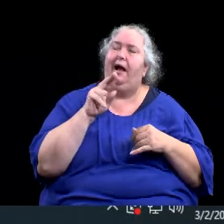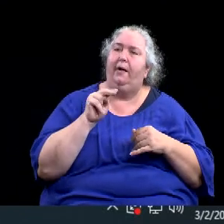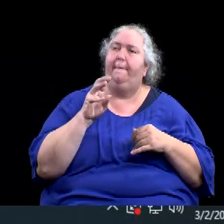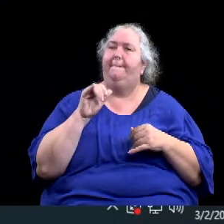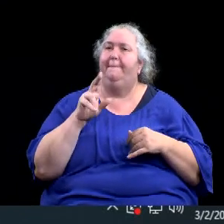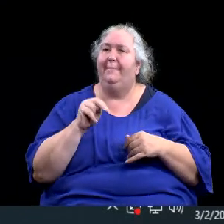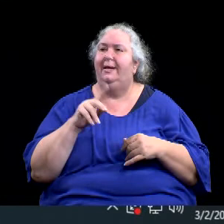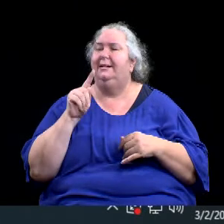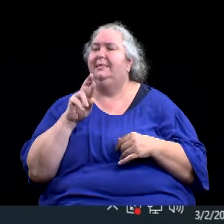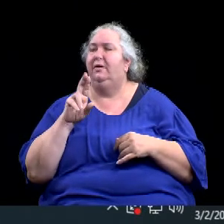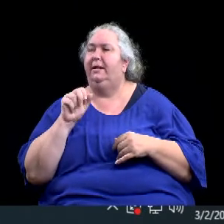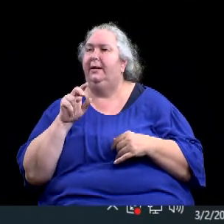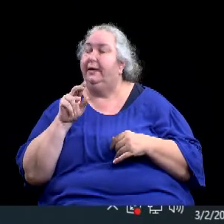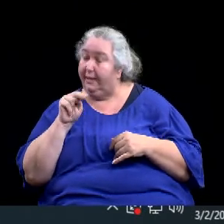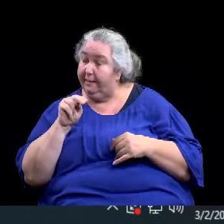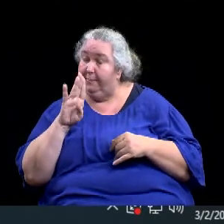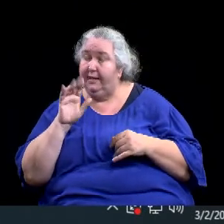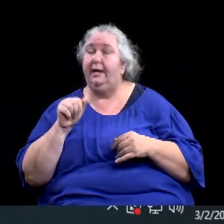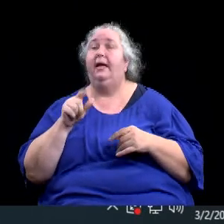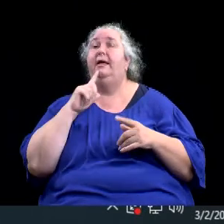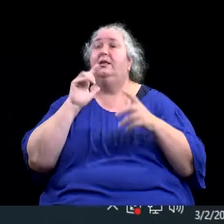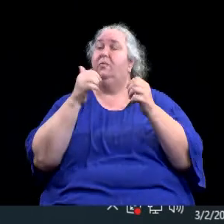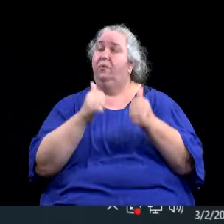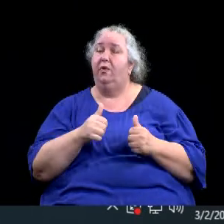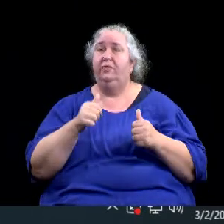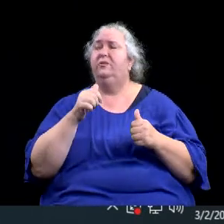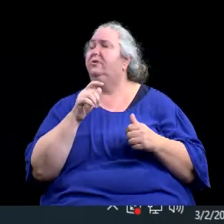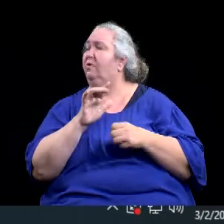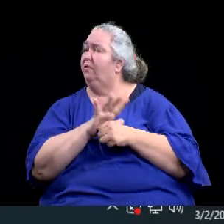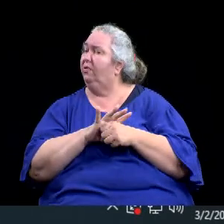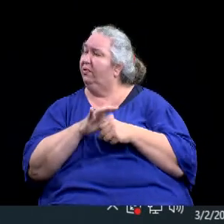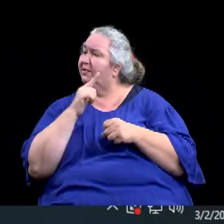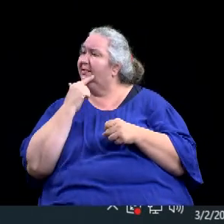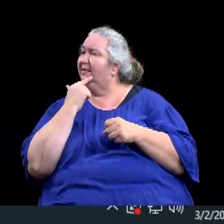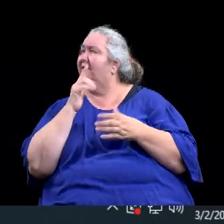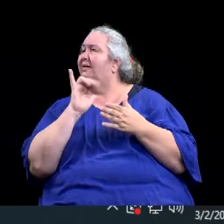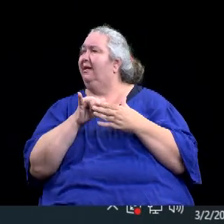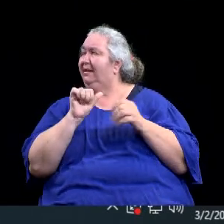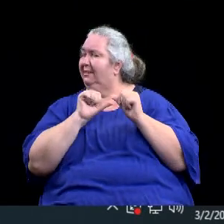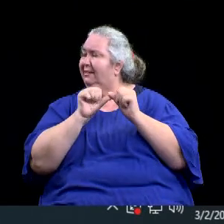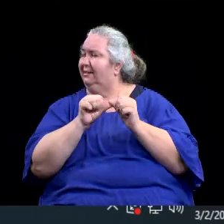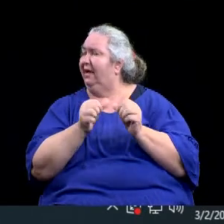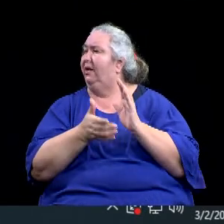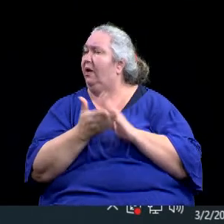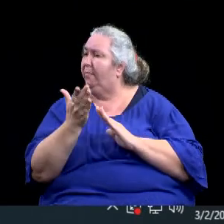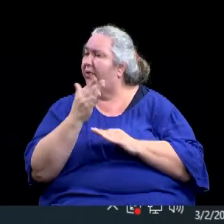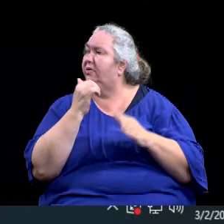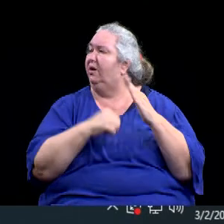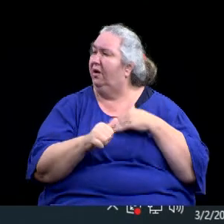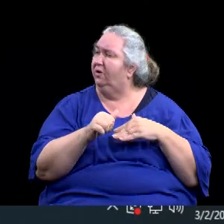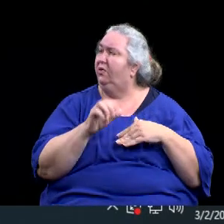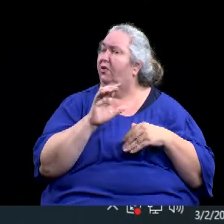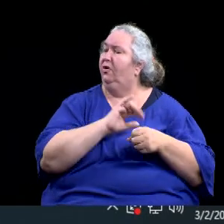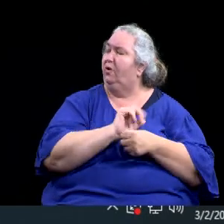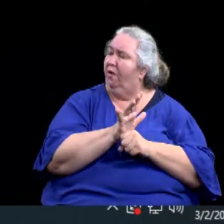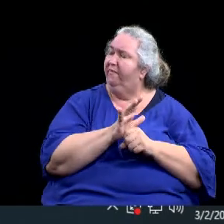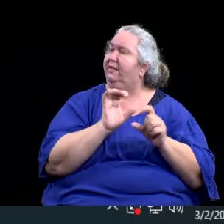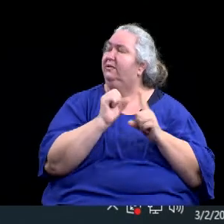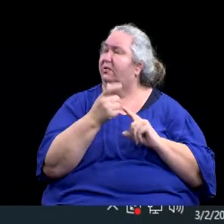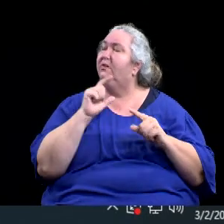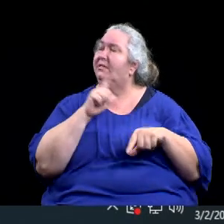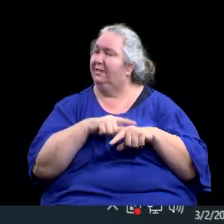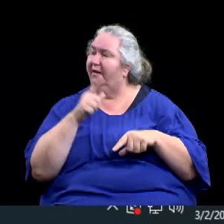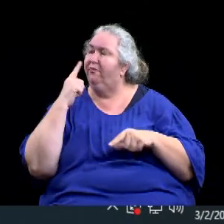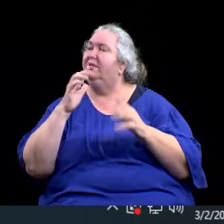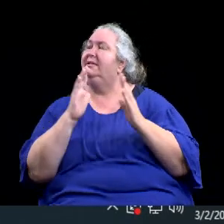eateries, hotels have proven that they can sustain operation under COVID conditions. It is time for the city to allow residents and visitors to assume the risks inherent